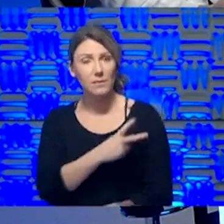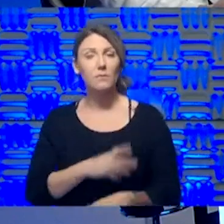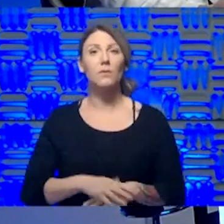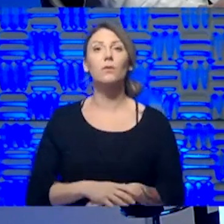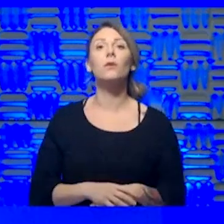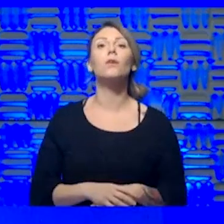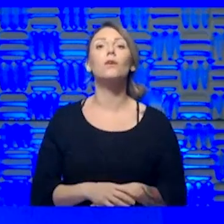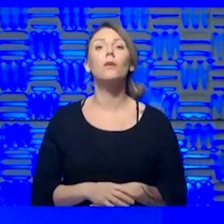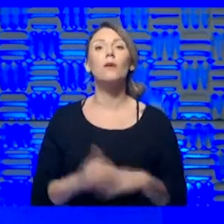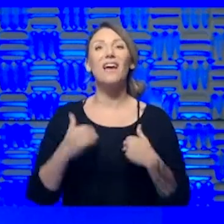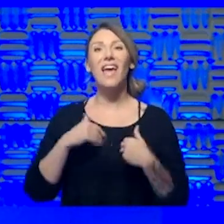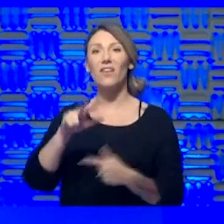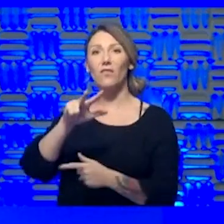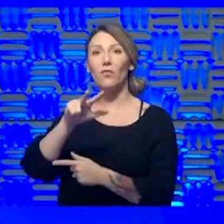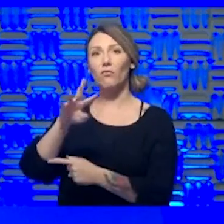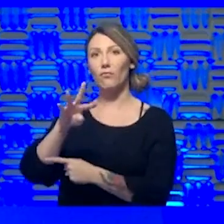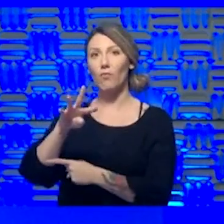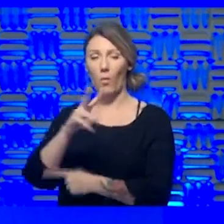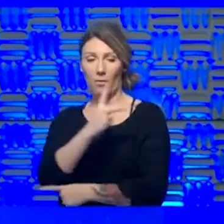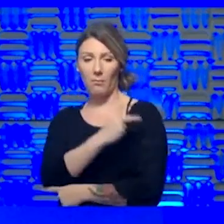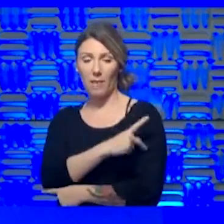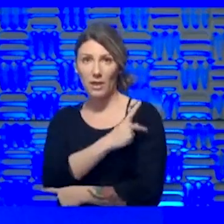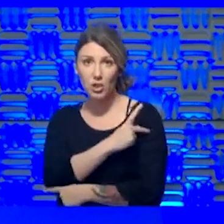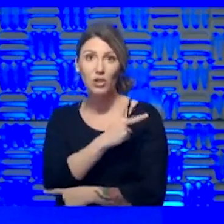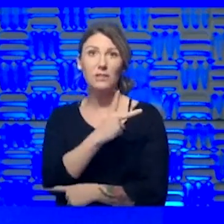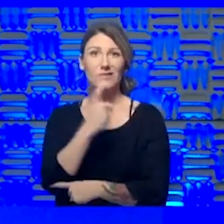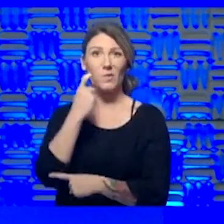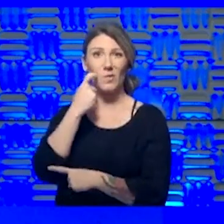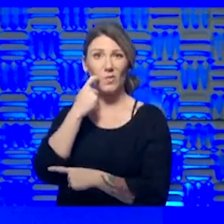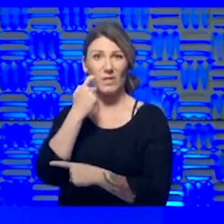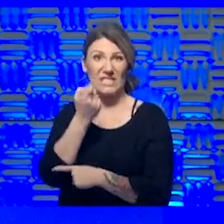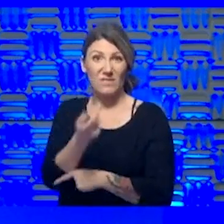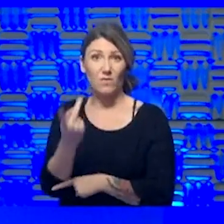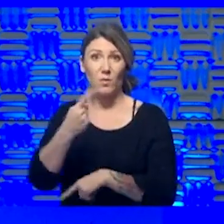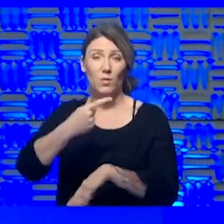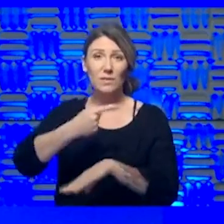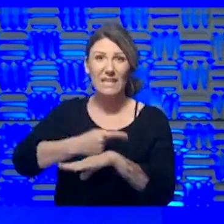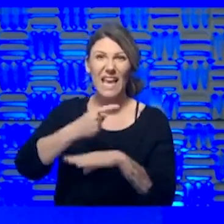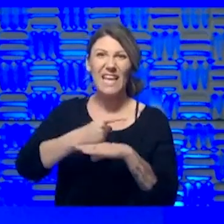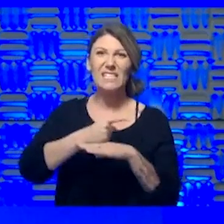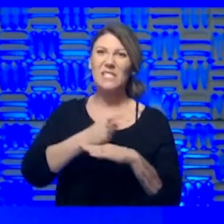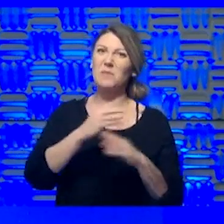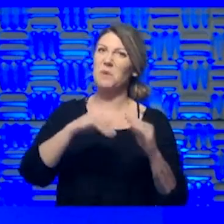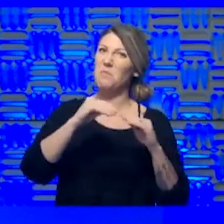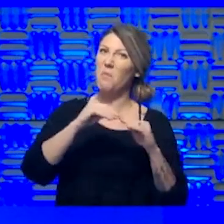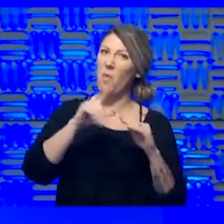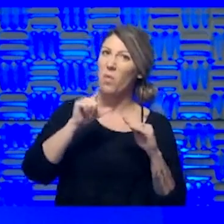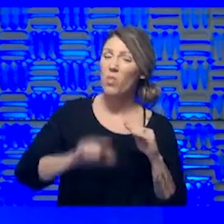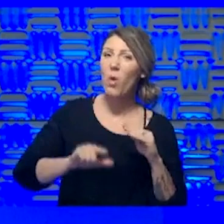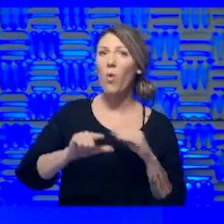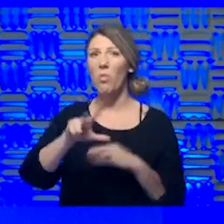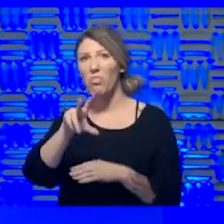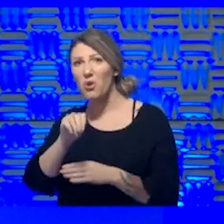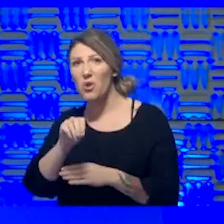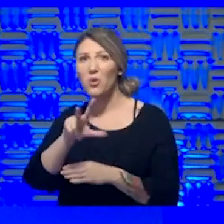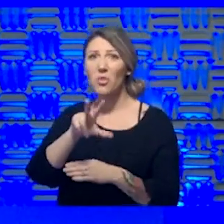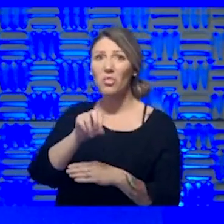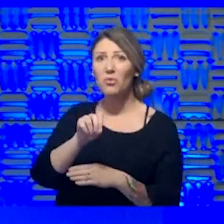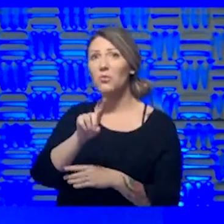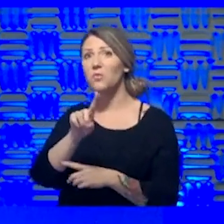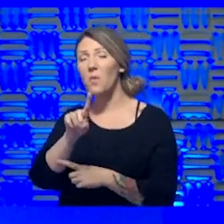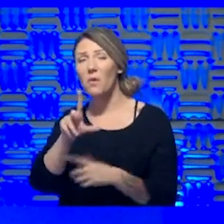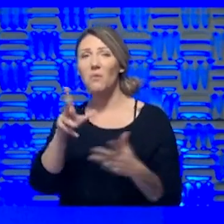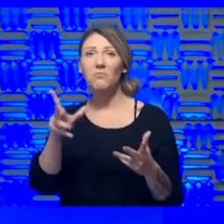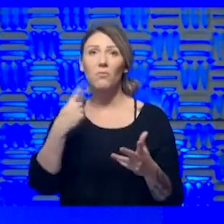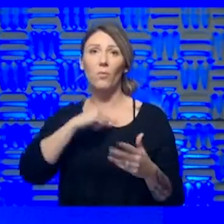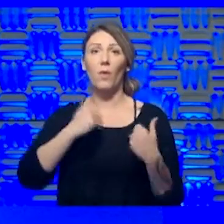We have 34 patients. Certainly the last few days it's been more around the low 30s, 30, 31. We do have 11